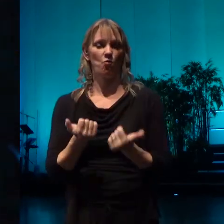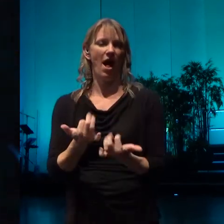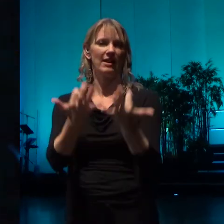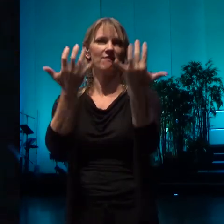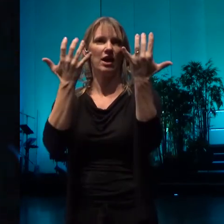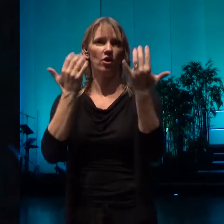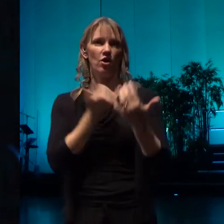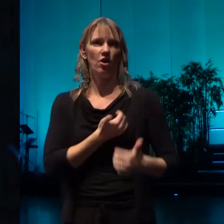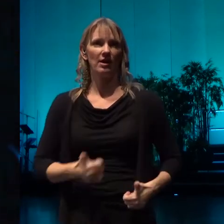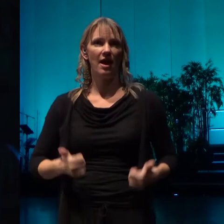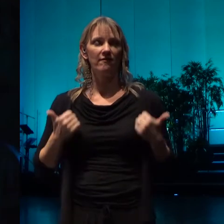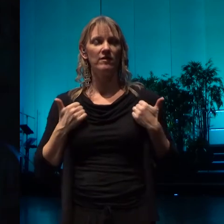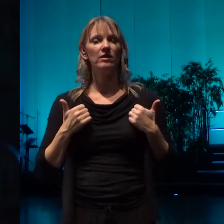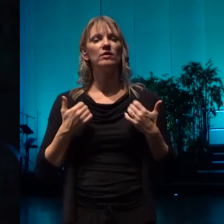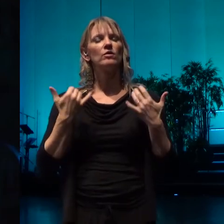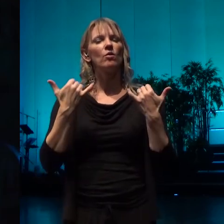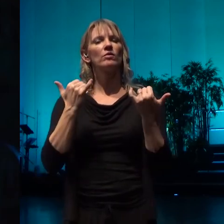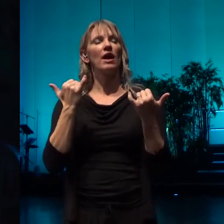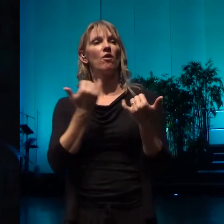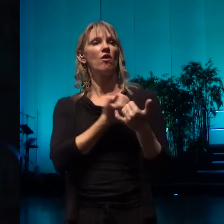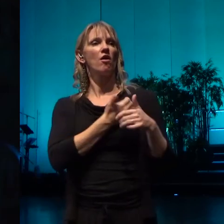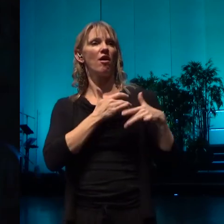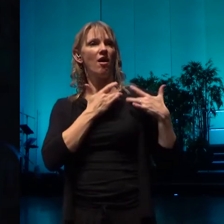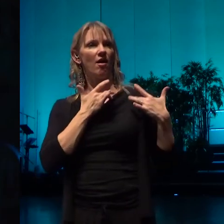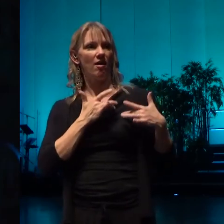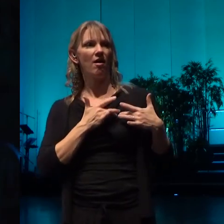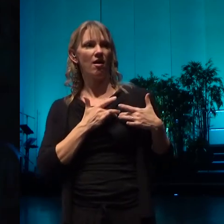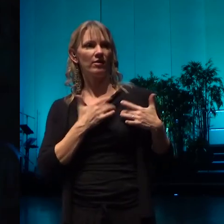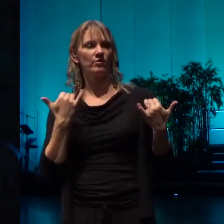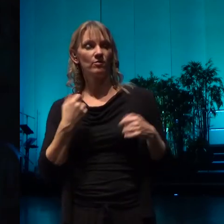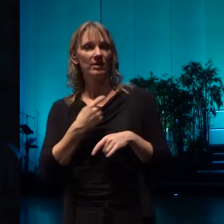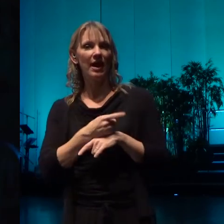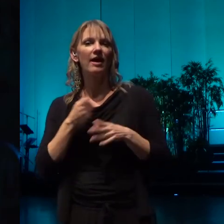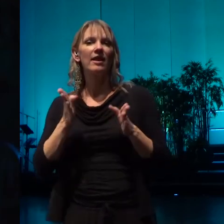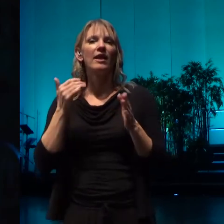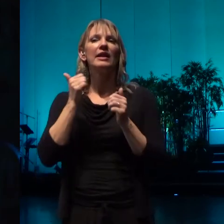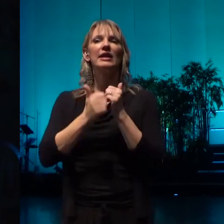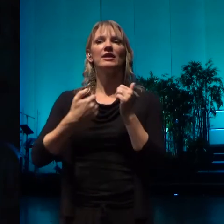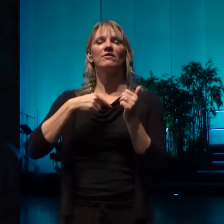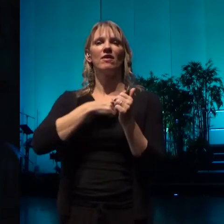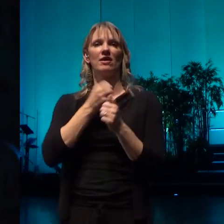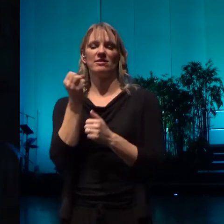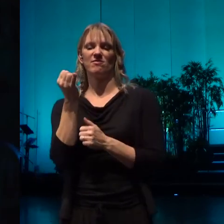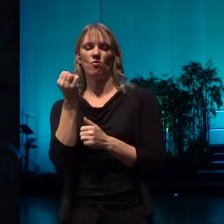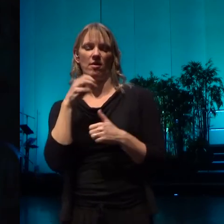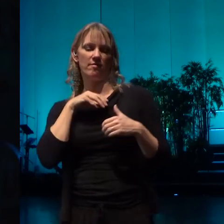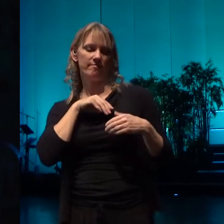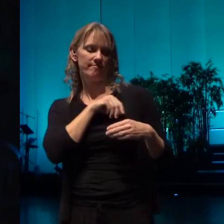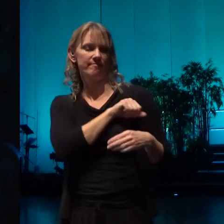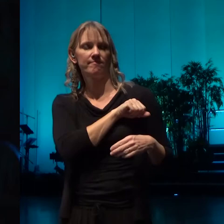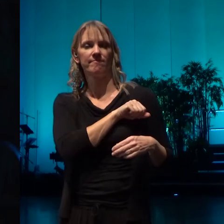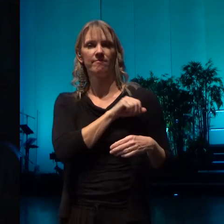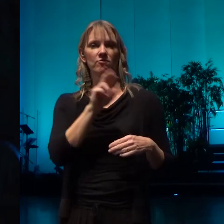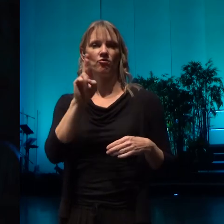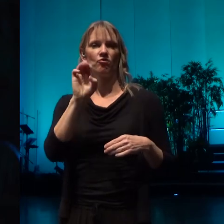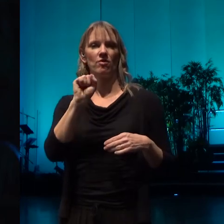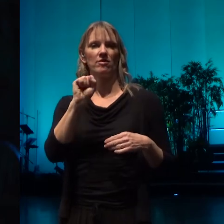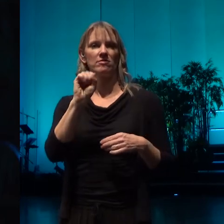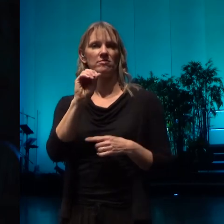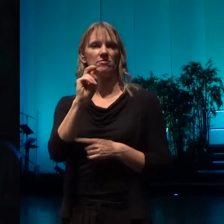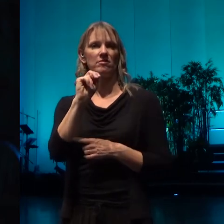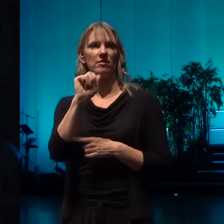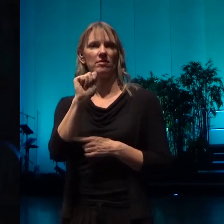And so in this soil of the heart today, may we each plant a seed of resonance